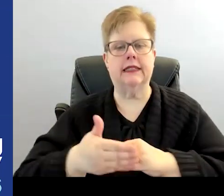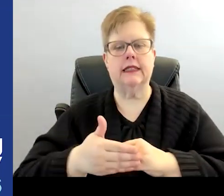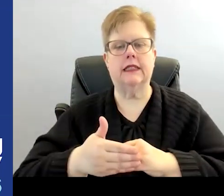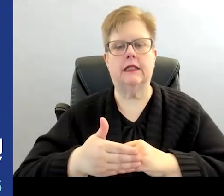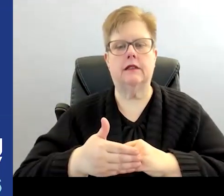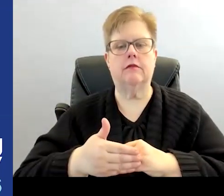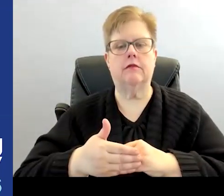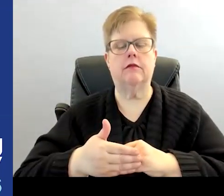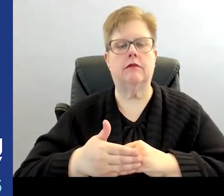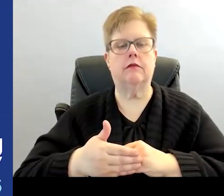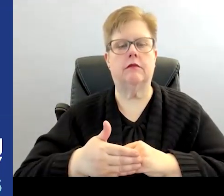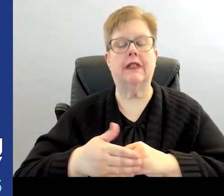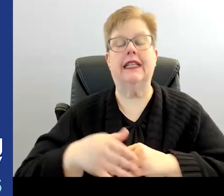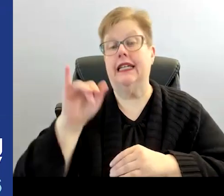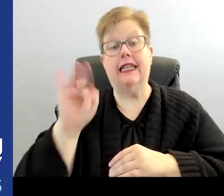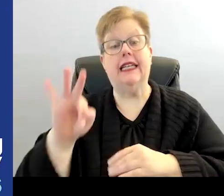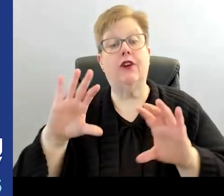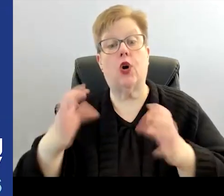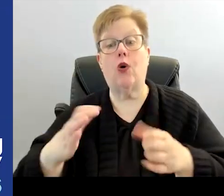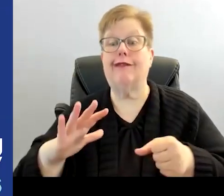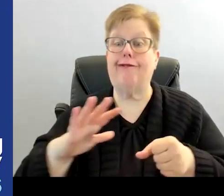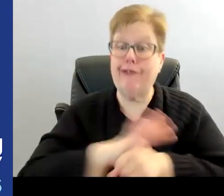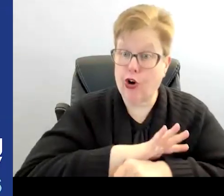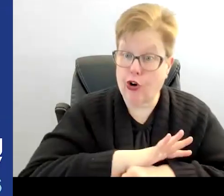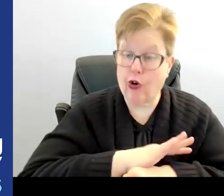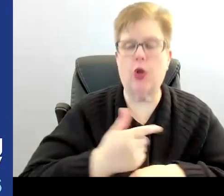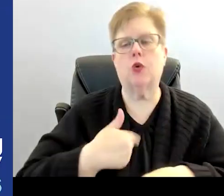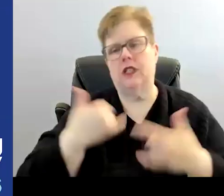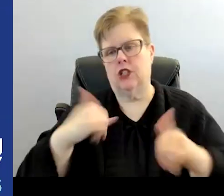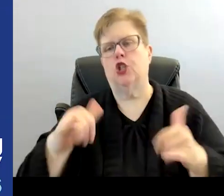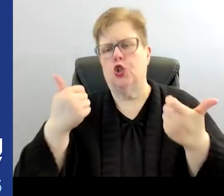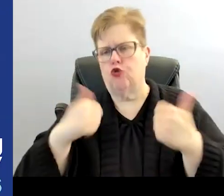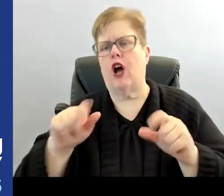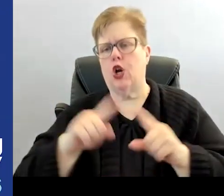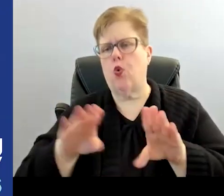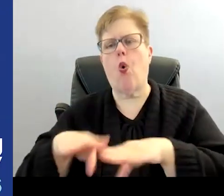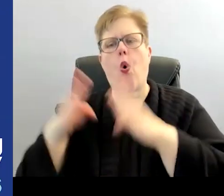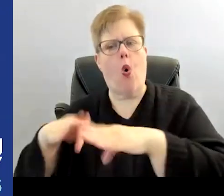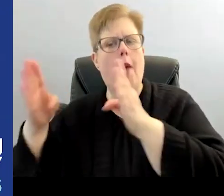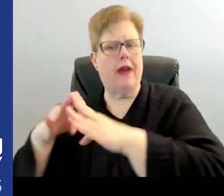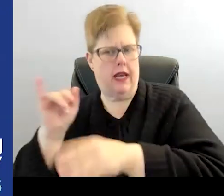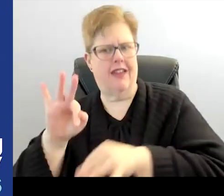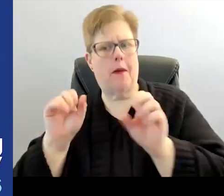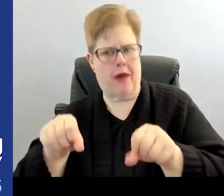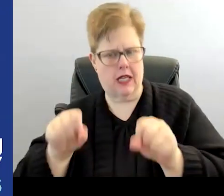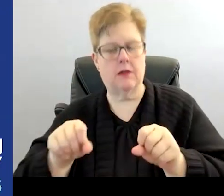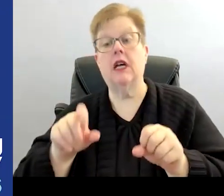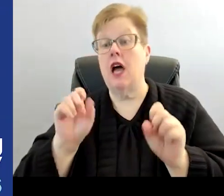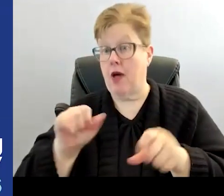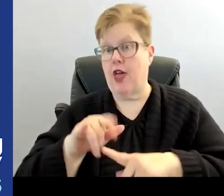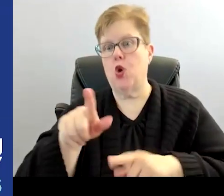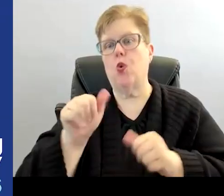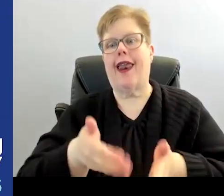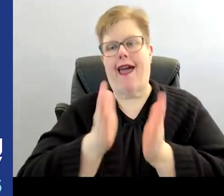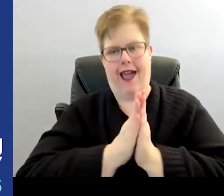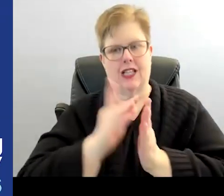Next. If courses are full, we are still trying to open courses if possible. It is possible that you can